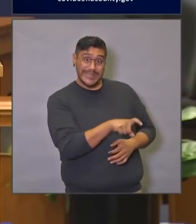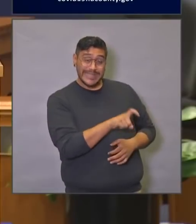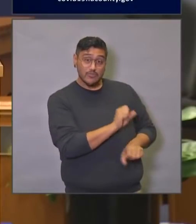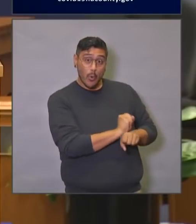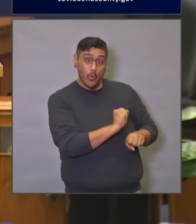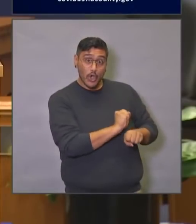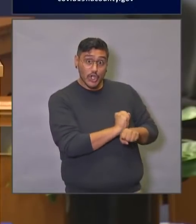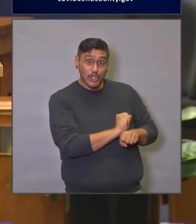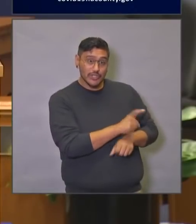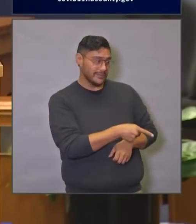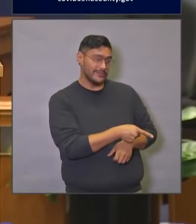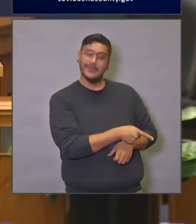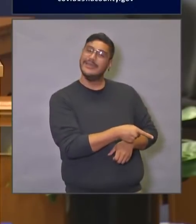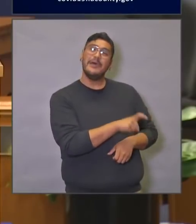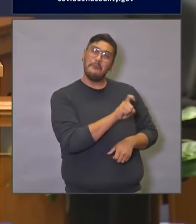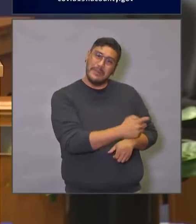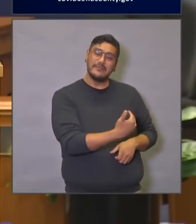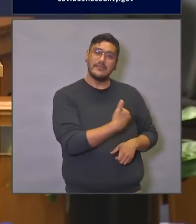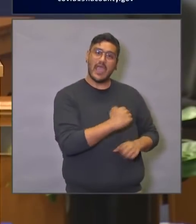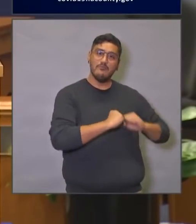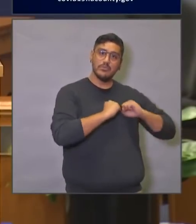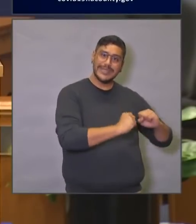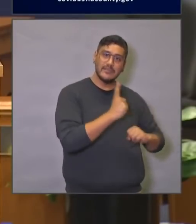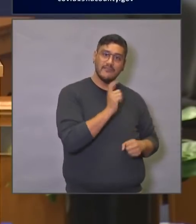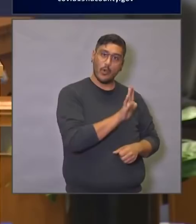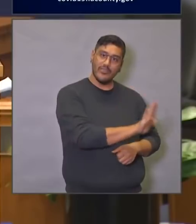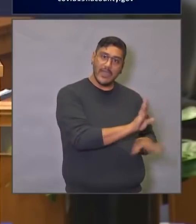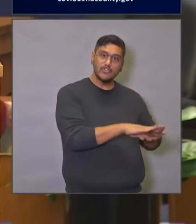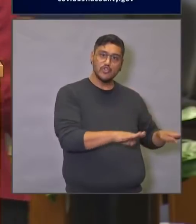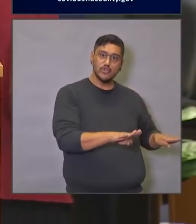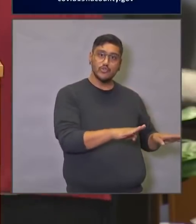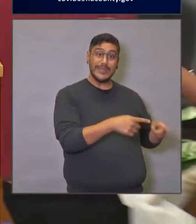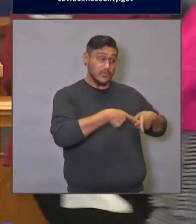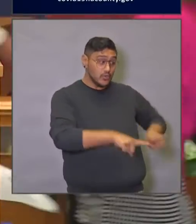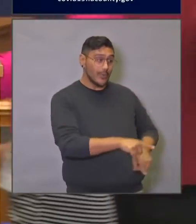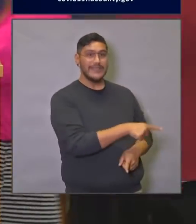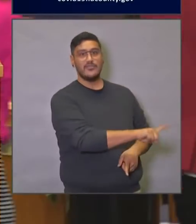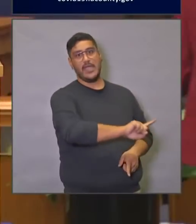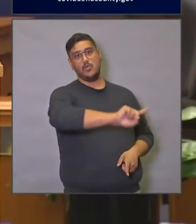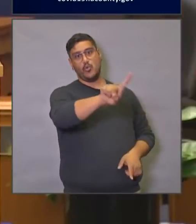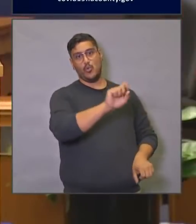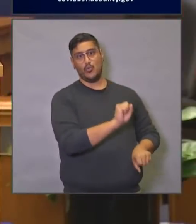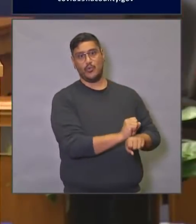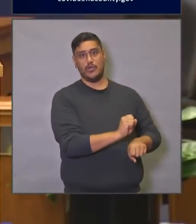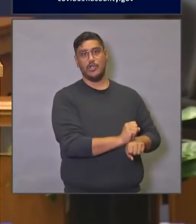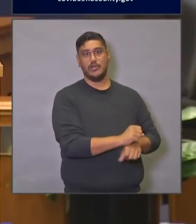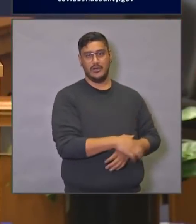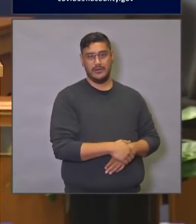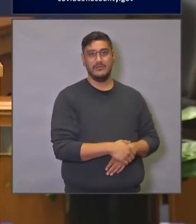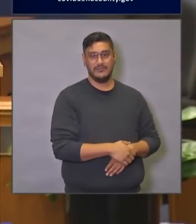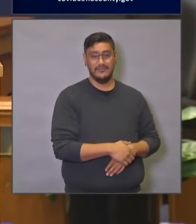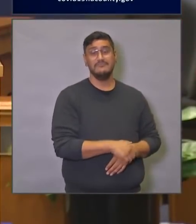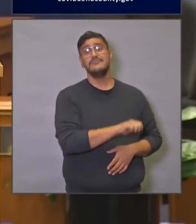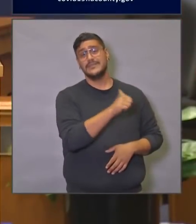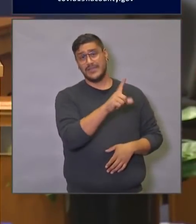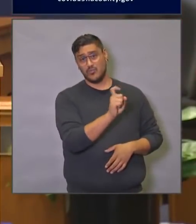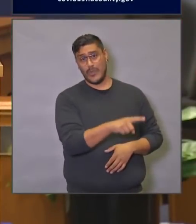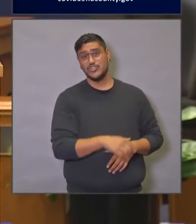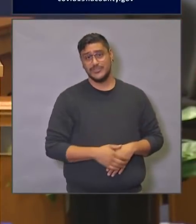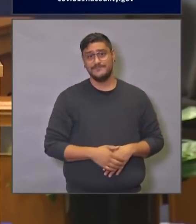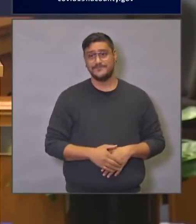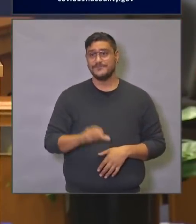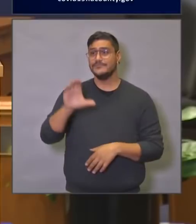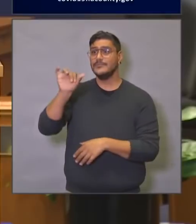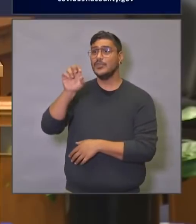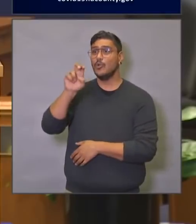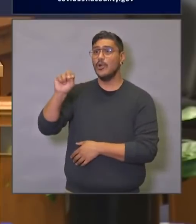their children while they're working. So thanks, and we'll take the next question. It is from Colleen Shelby with Los Angeles Times.